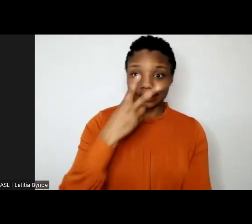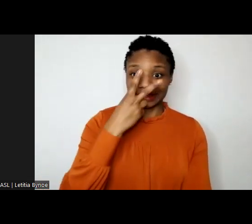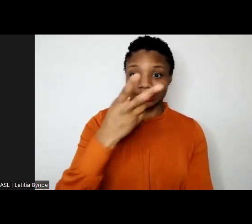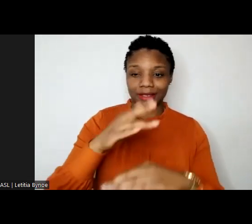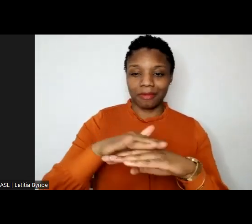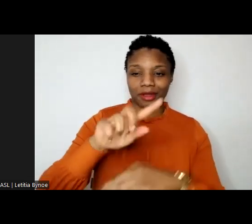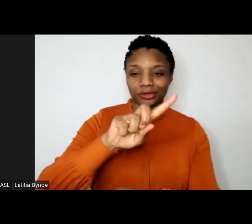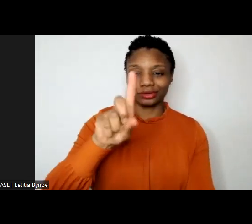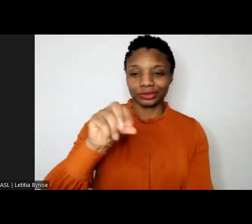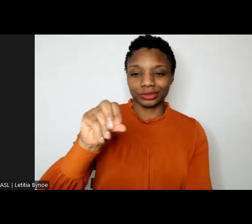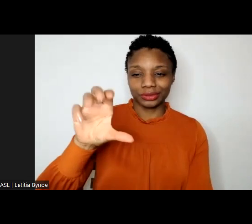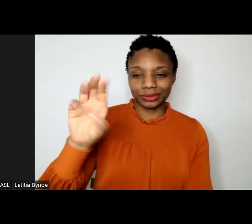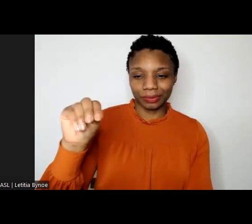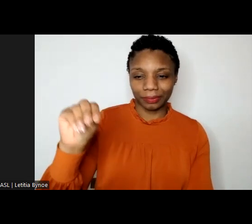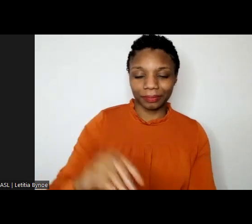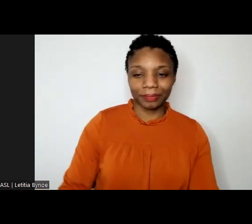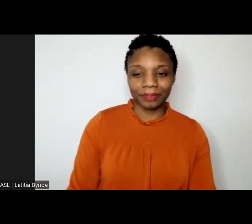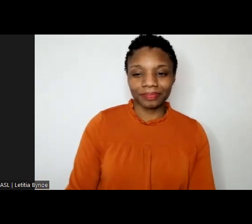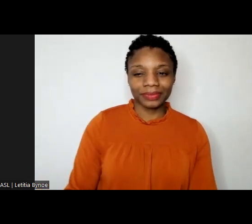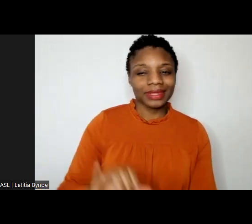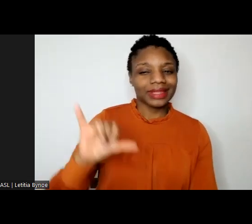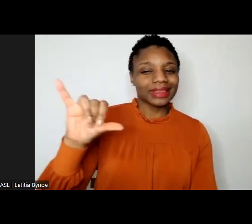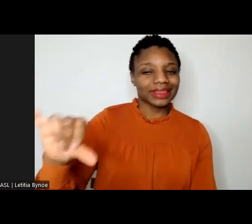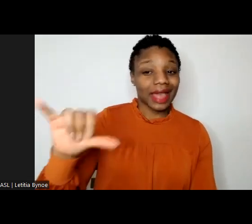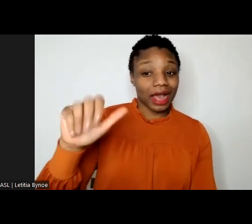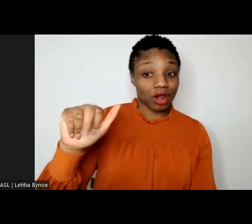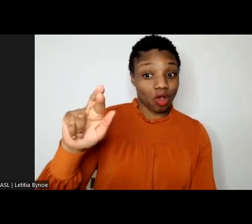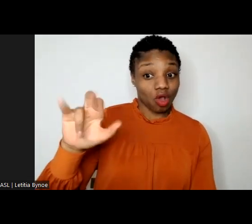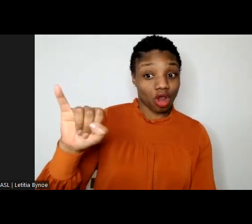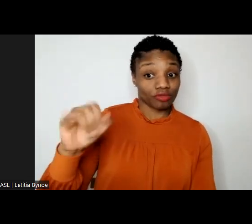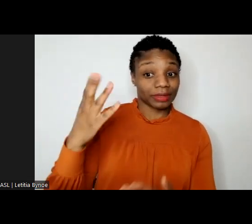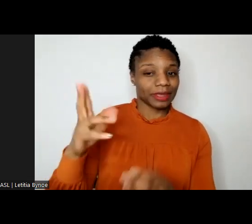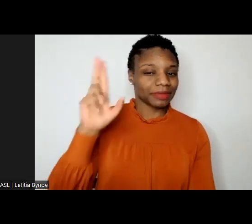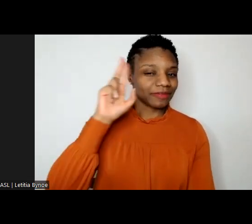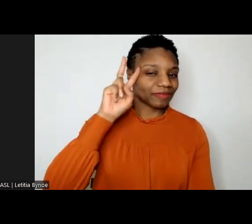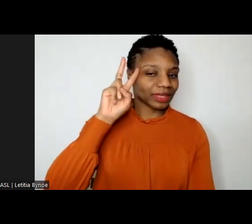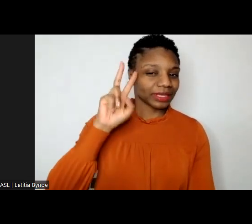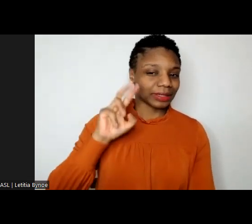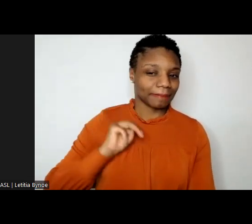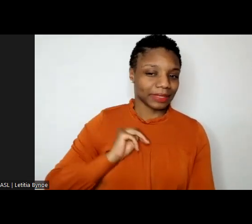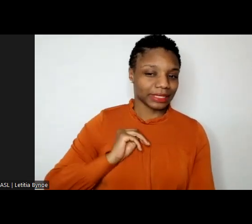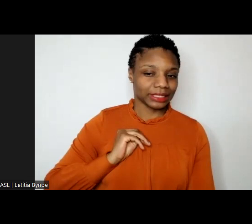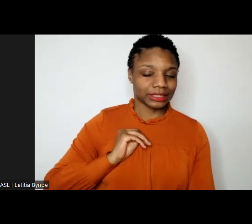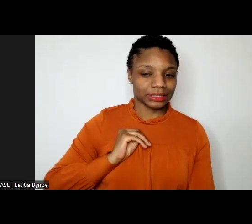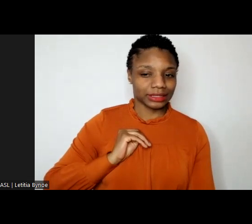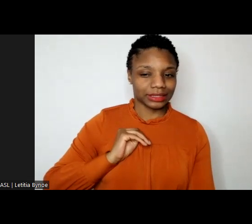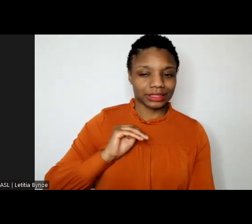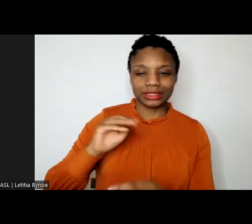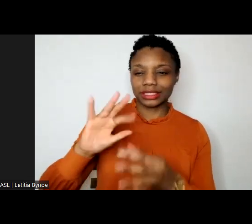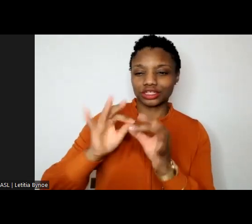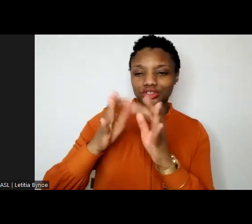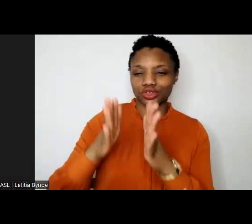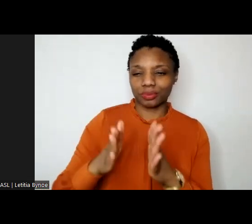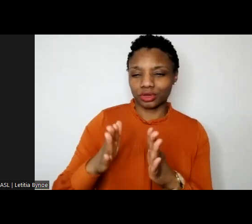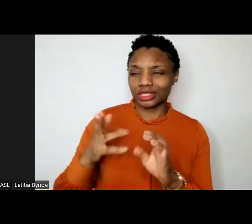That might be the Vietnamese interpreter who joined using his link.